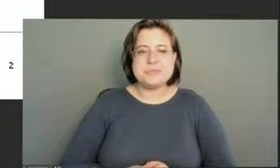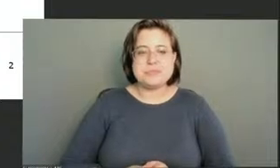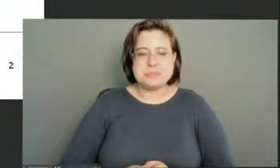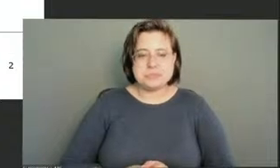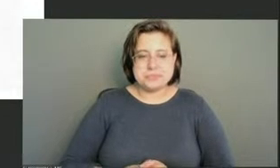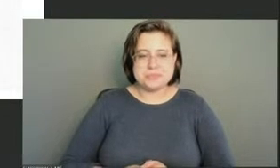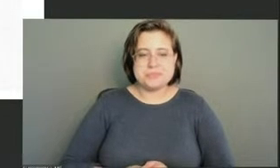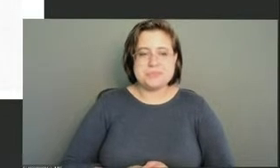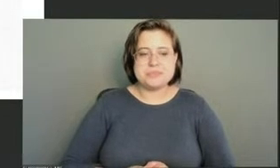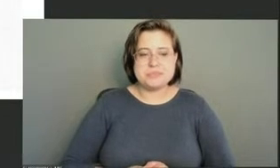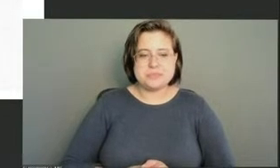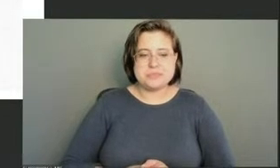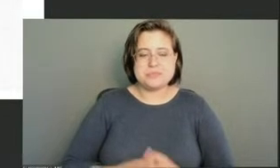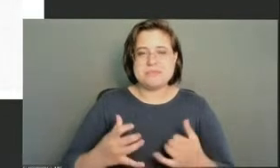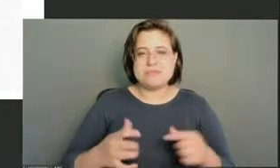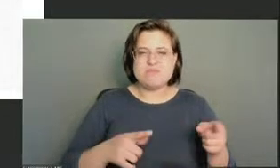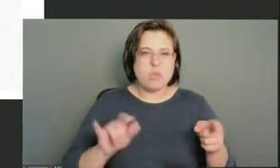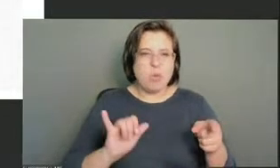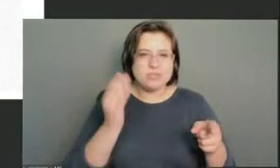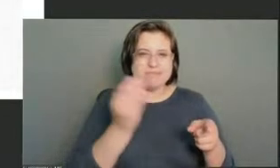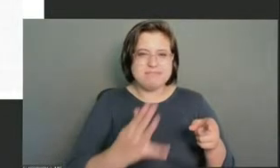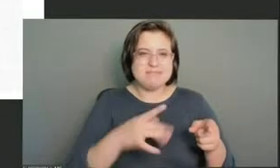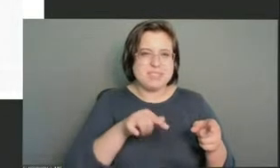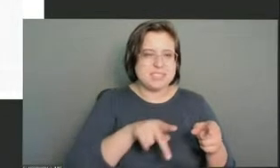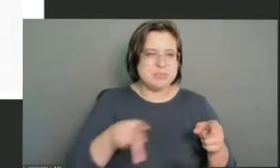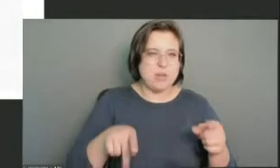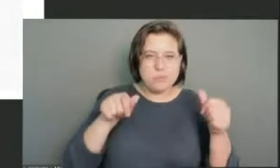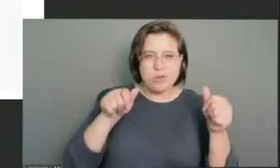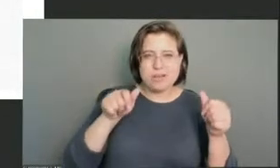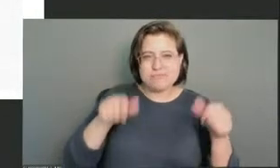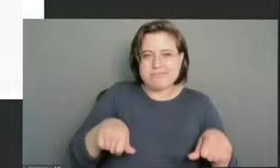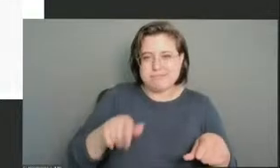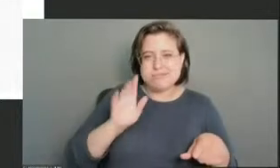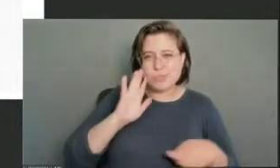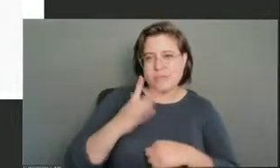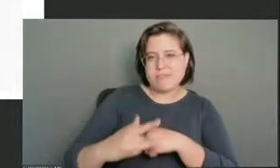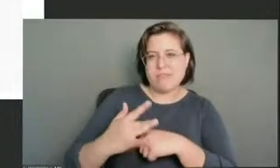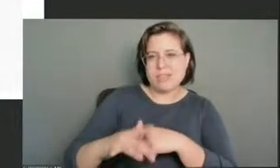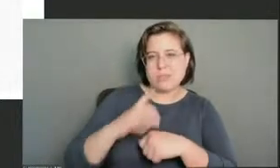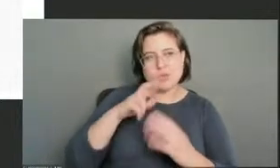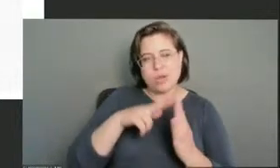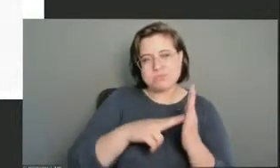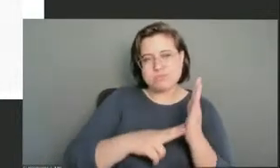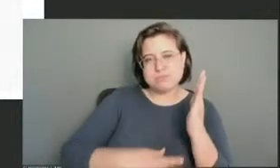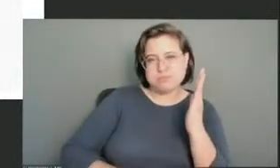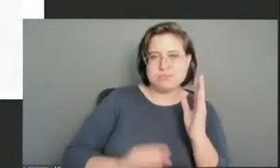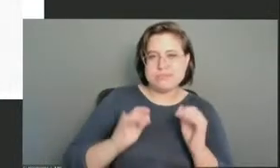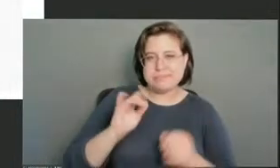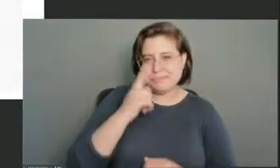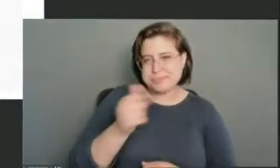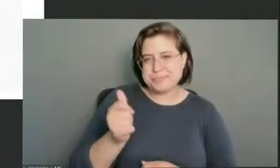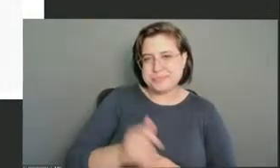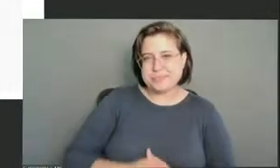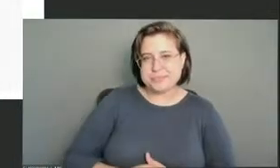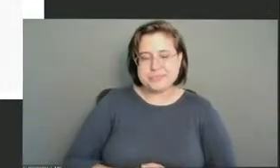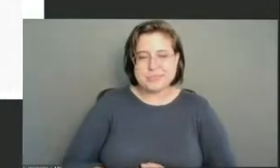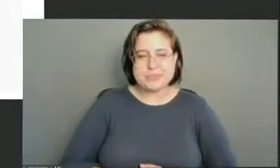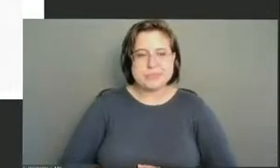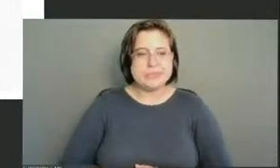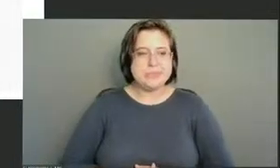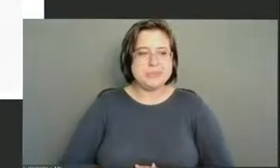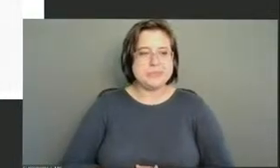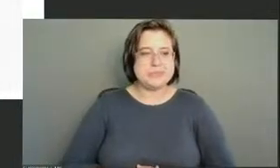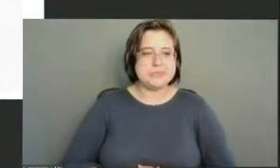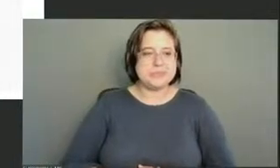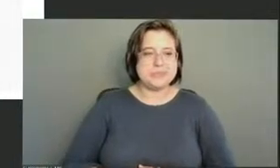this presentation available so people can read more of the mission of the task force for those joining newly to